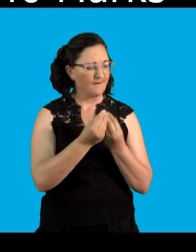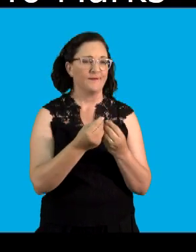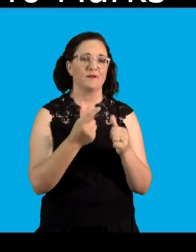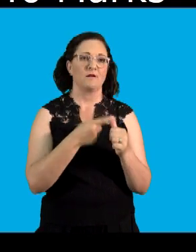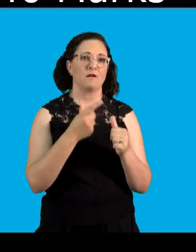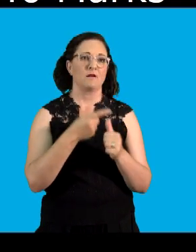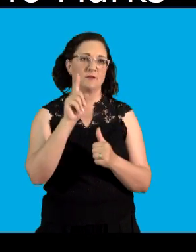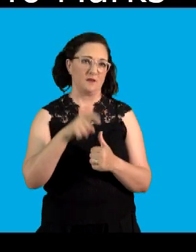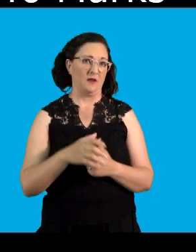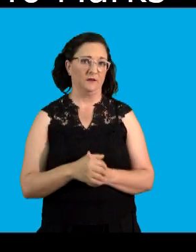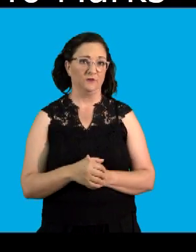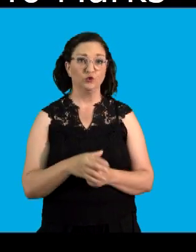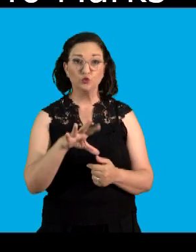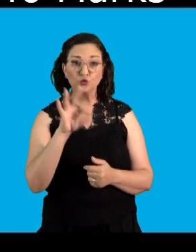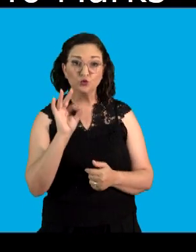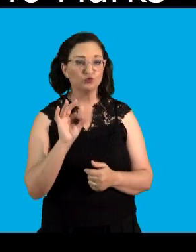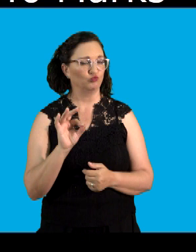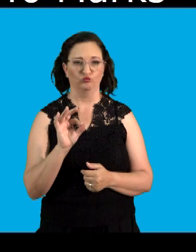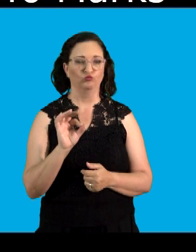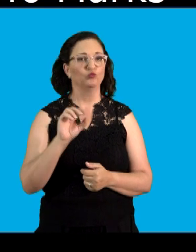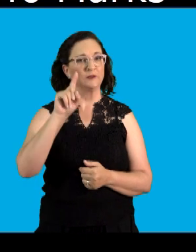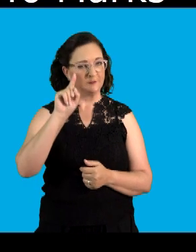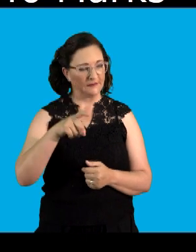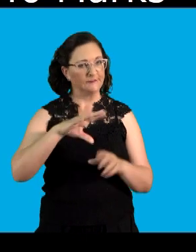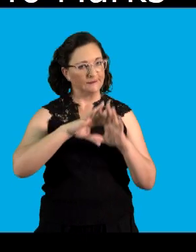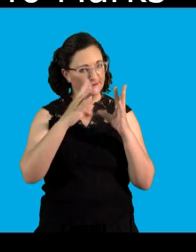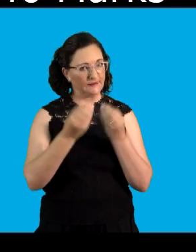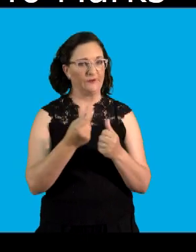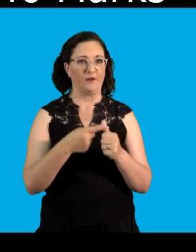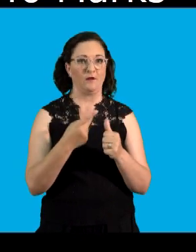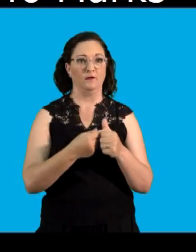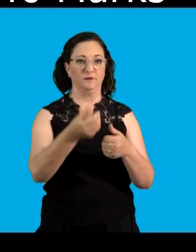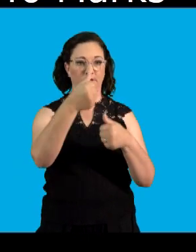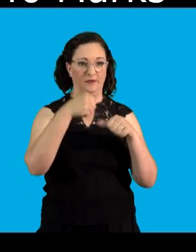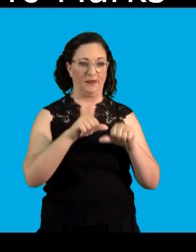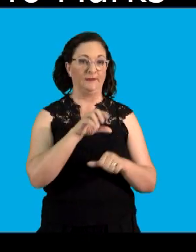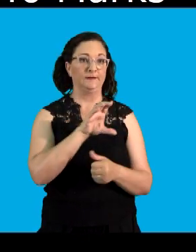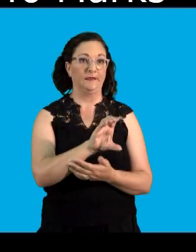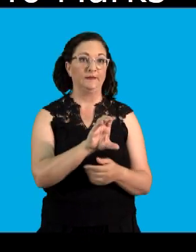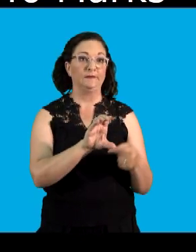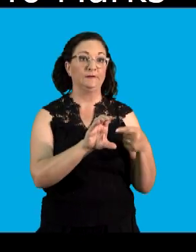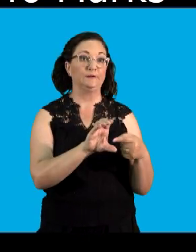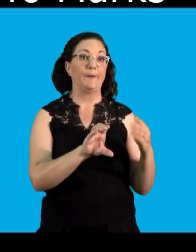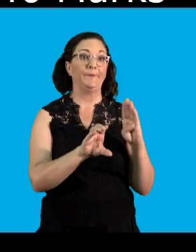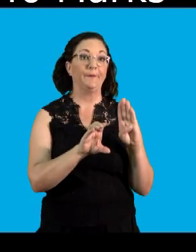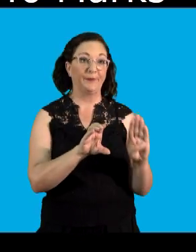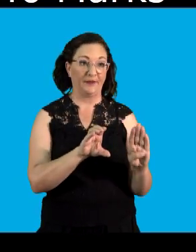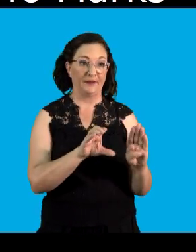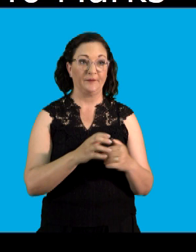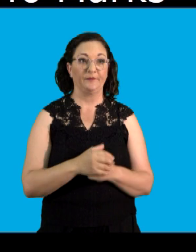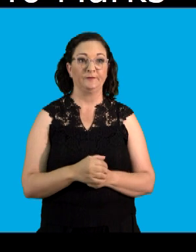Section A. There is no choice, but you just answer everything. Then you go to Section B, you answer only or